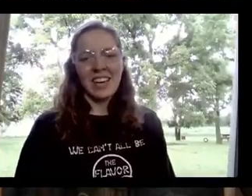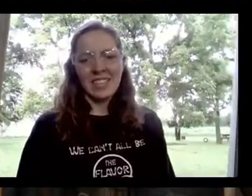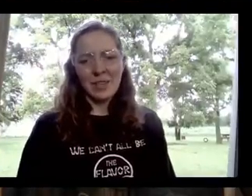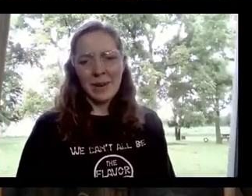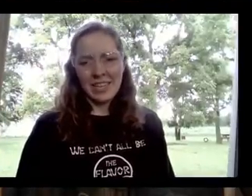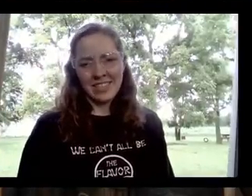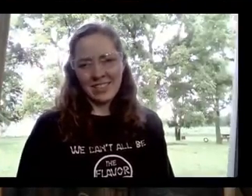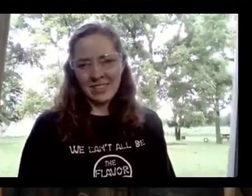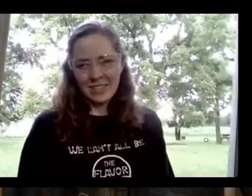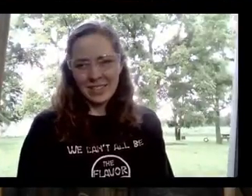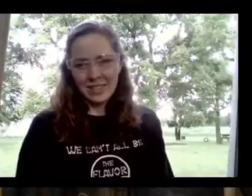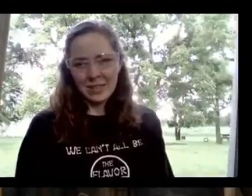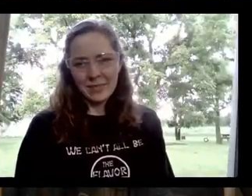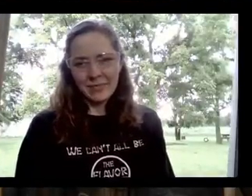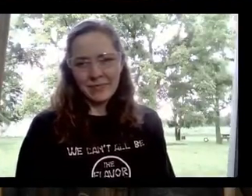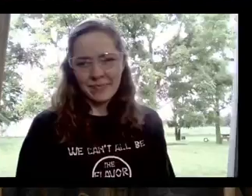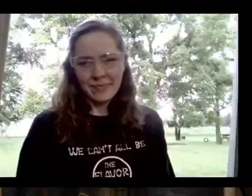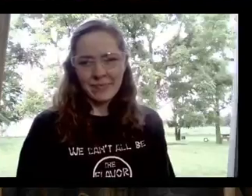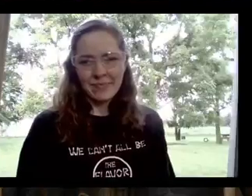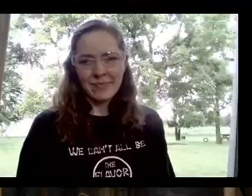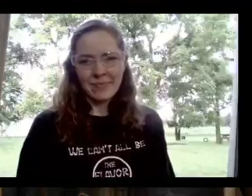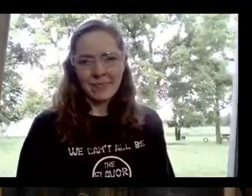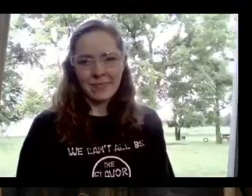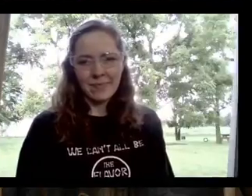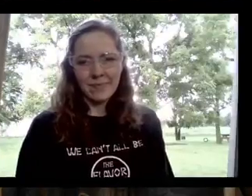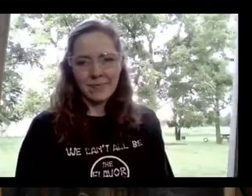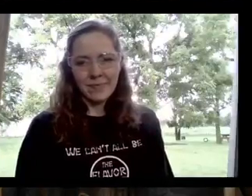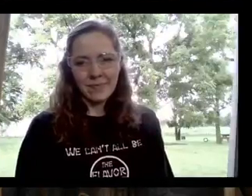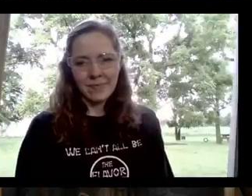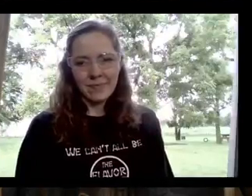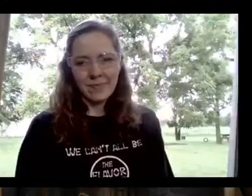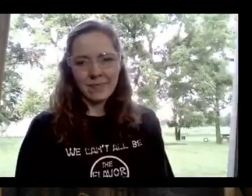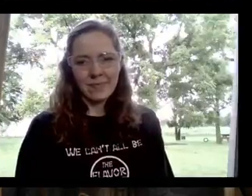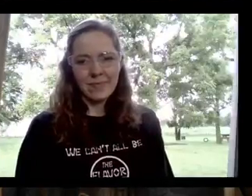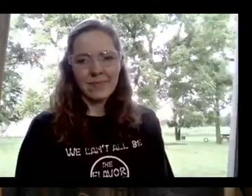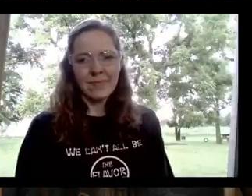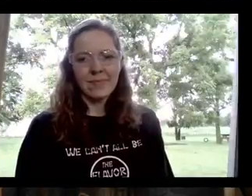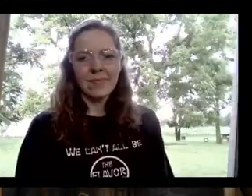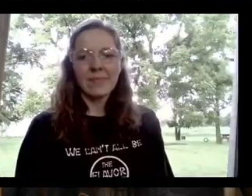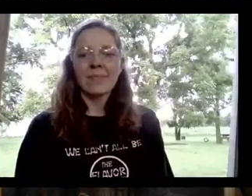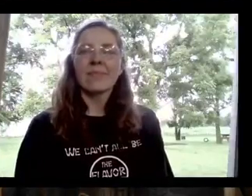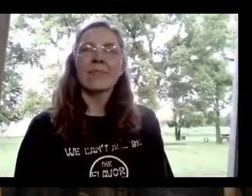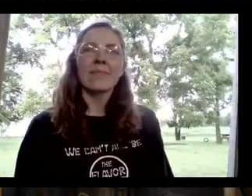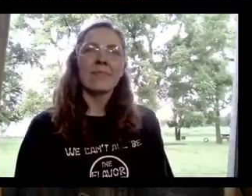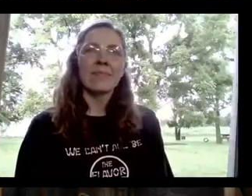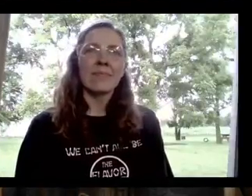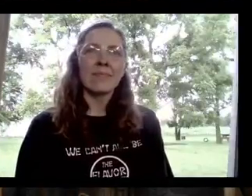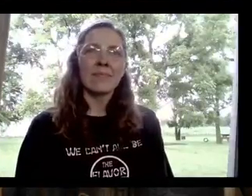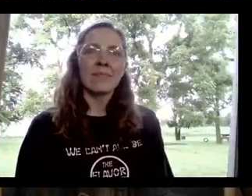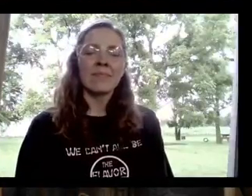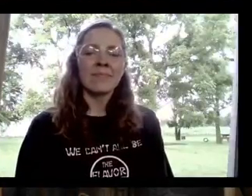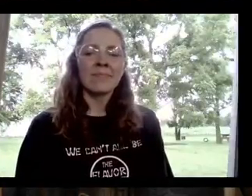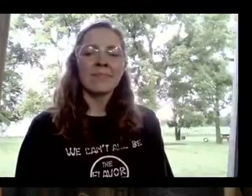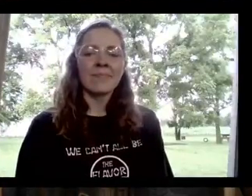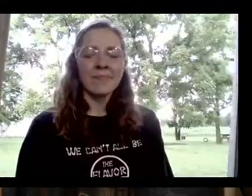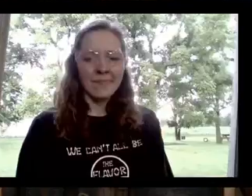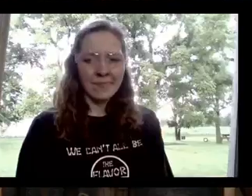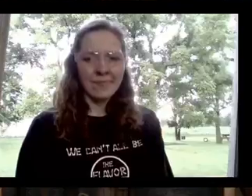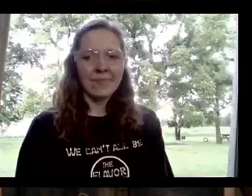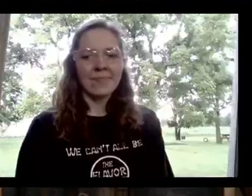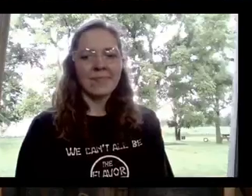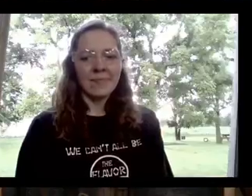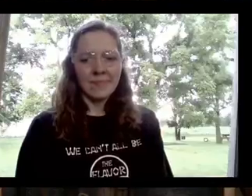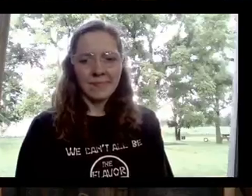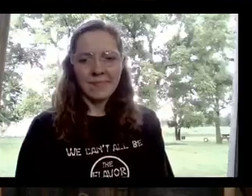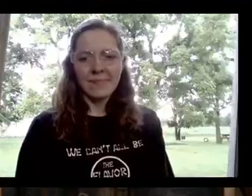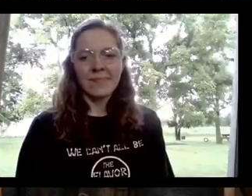After this next little welding heat here, an adjustment of shape, I'm going to take and read off all of our